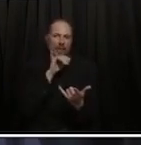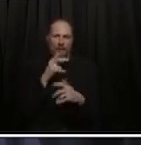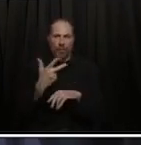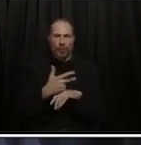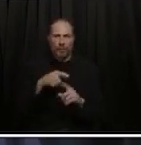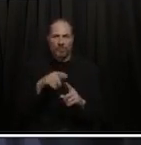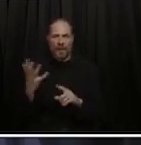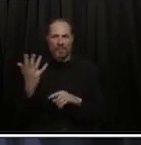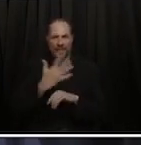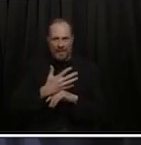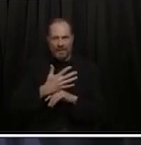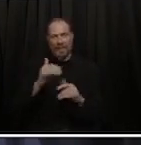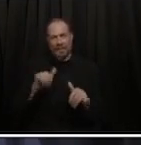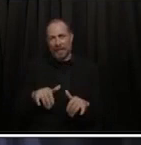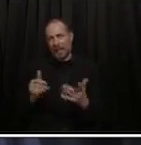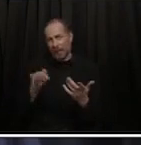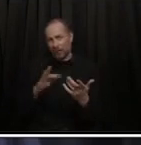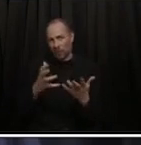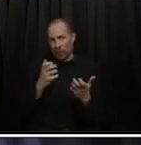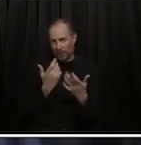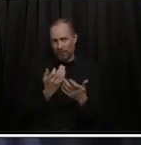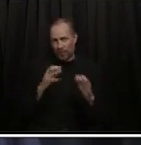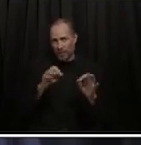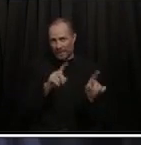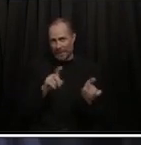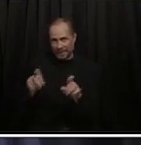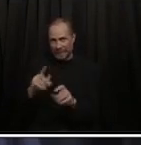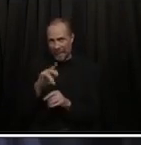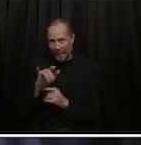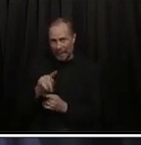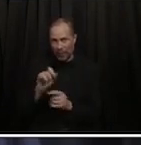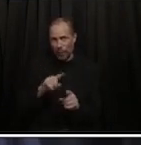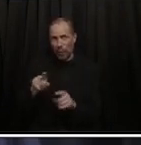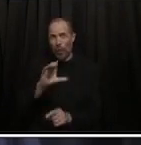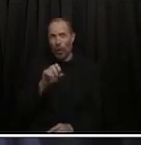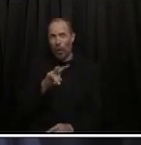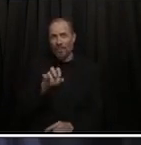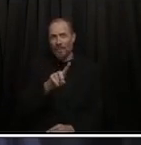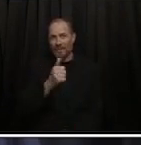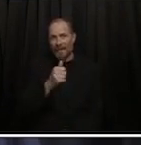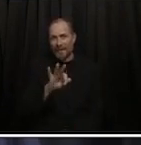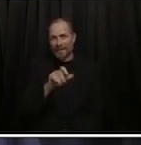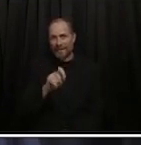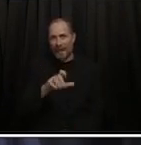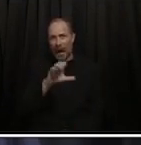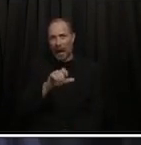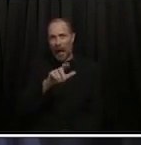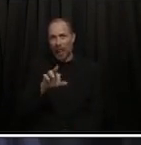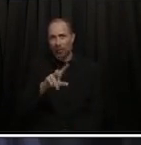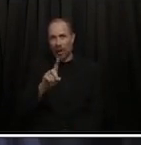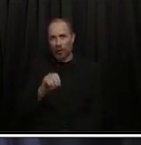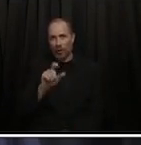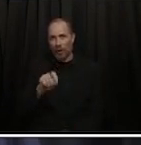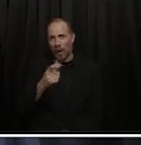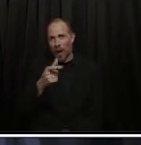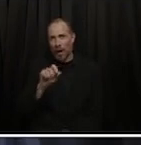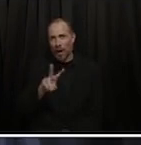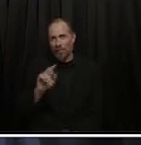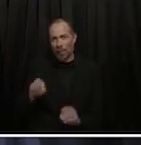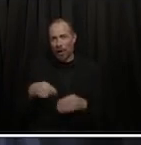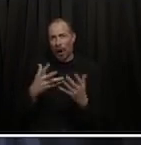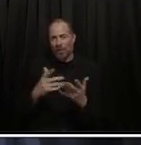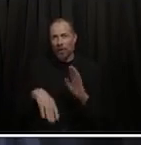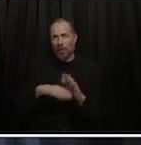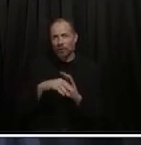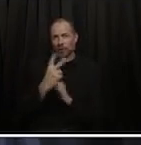5 days. If you'd like a free testing kit, you can go to covid19.colorado.gov. We offer up to 2 a month for individuals who